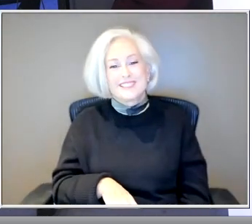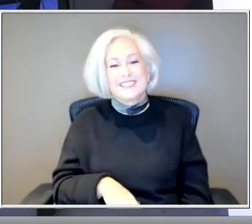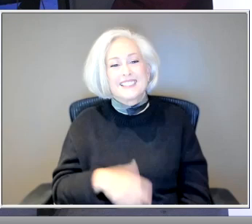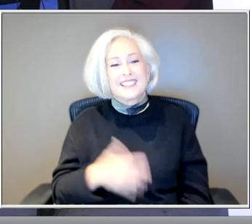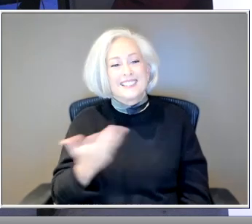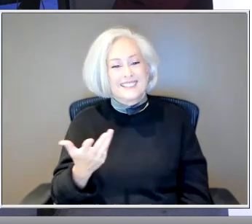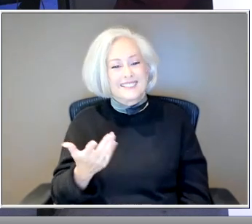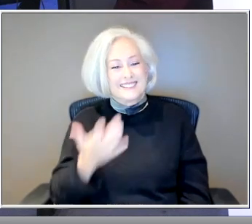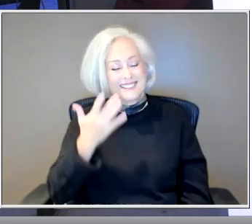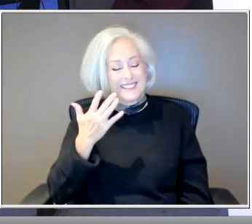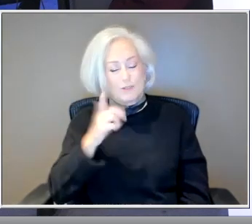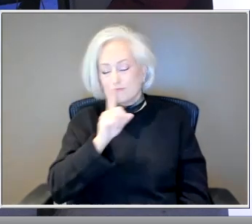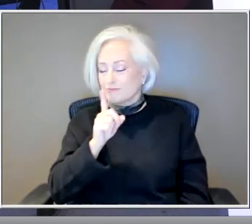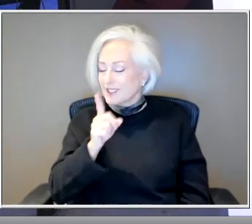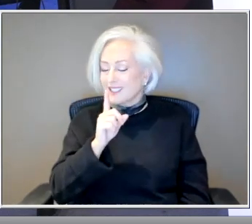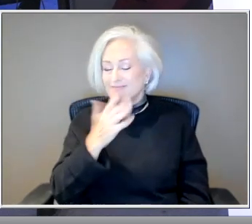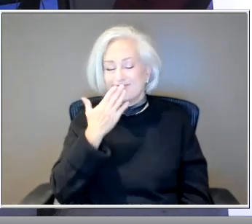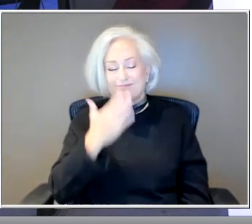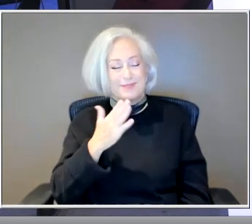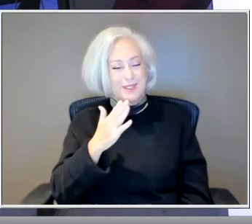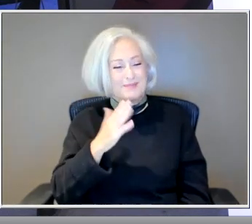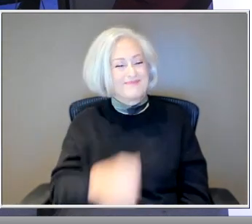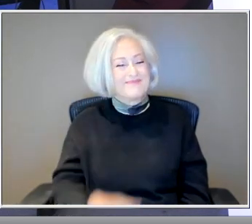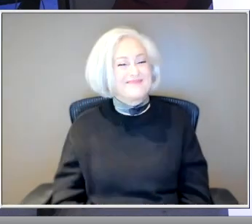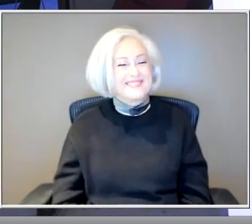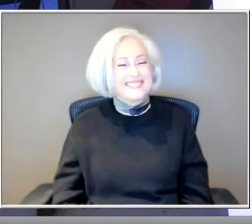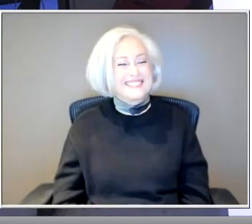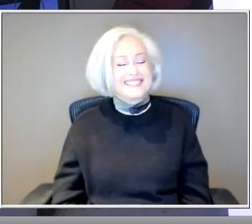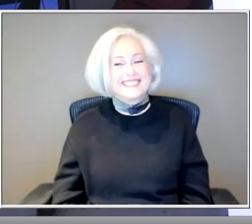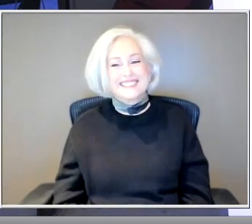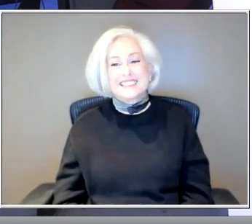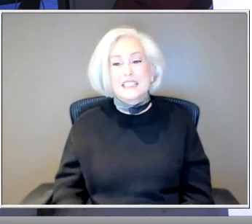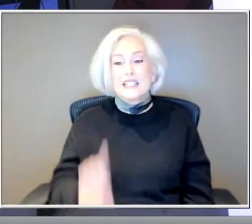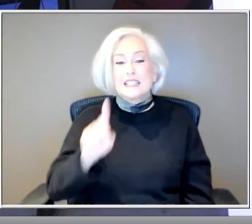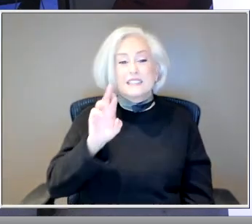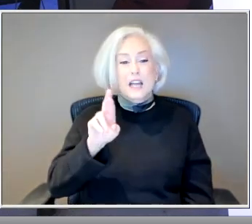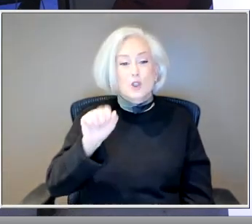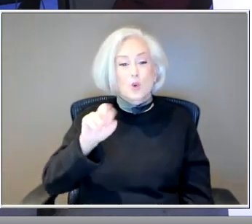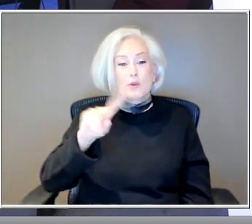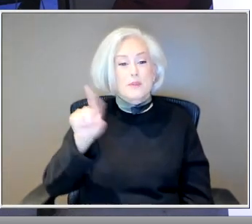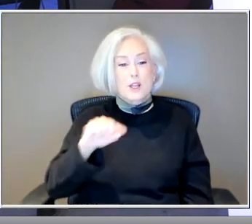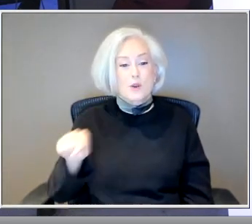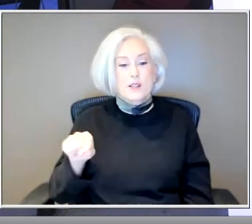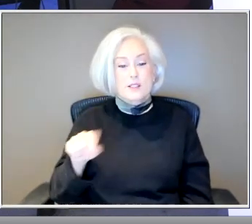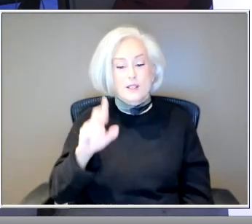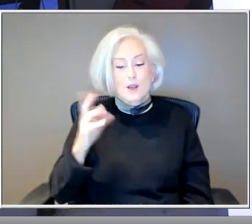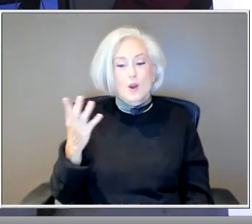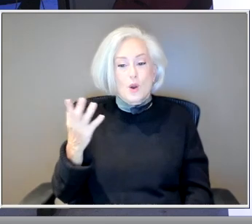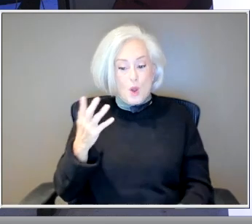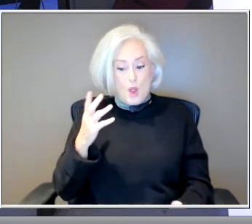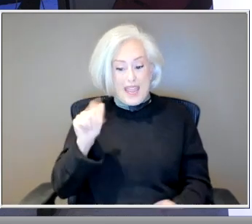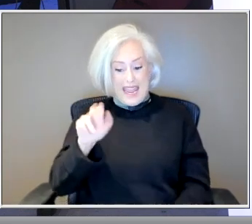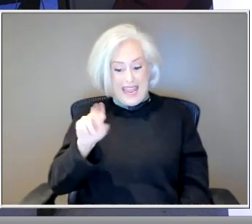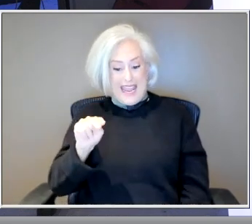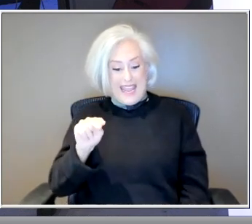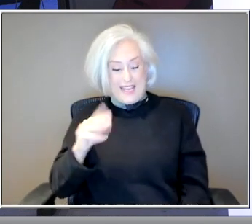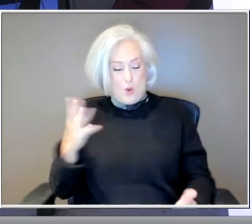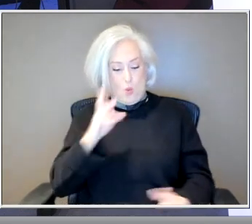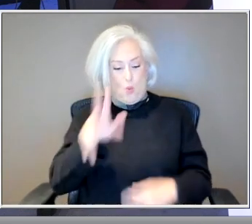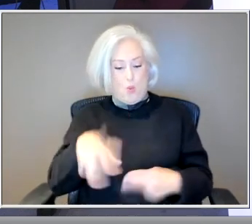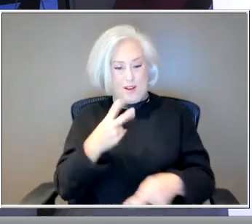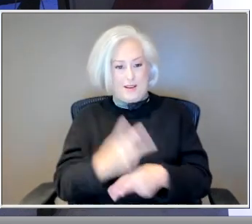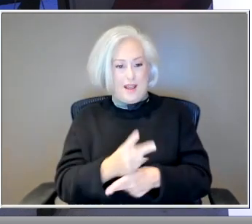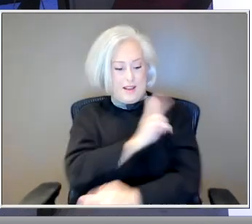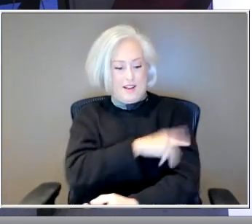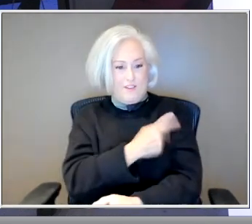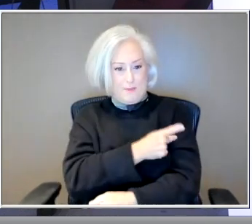big impact for you, Ann. Yeah. Oh. Yeah, and then Dr. Ramirez, what kind of patient was Ann when it came to taking an active role in her own